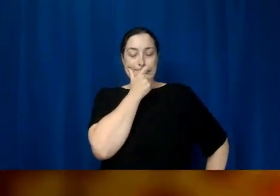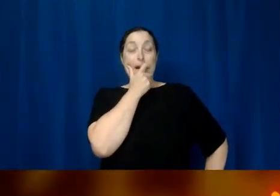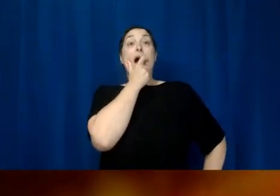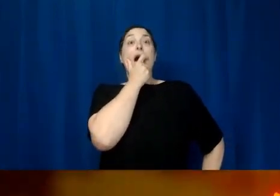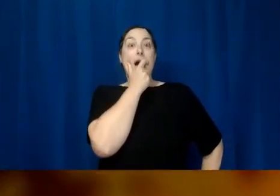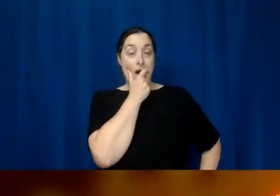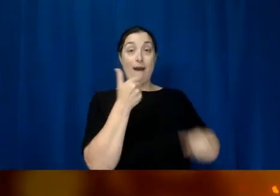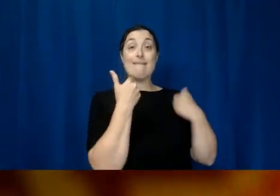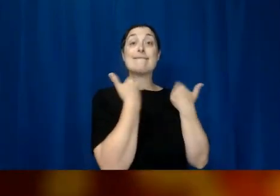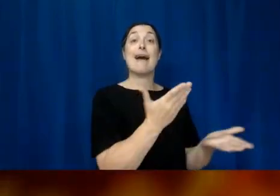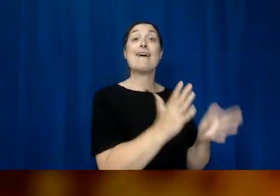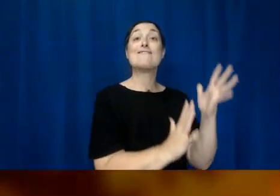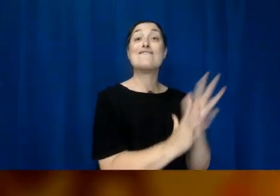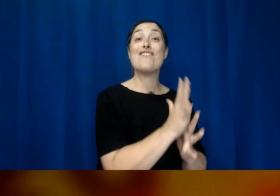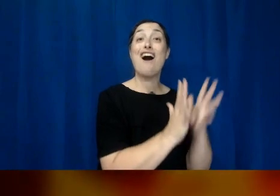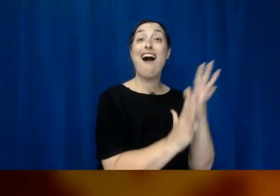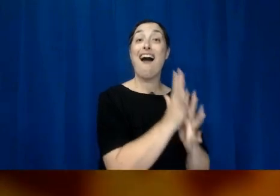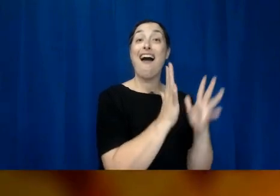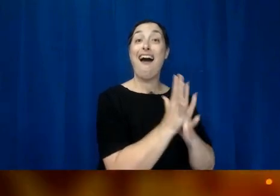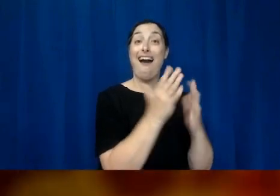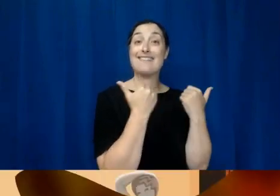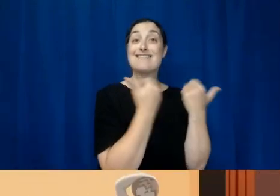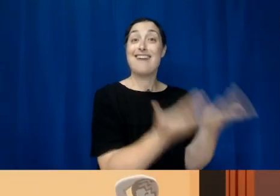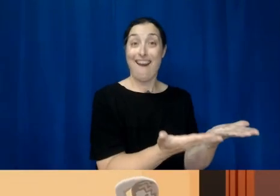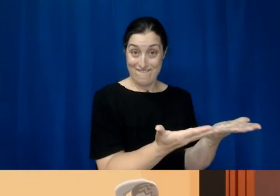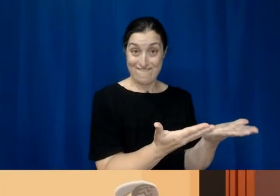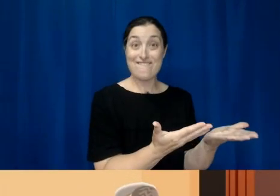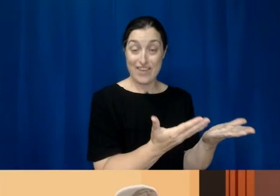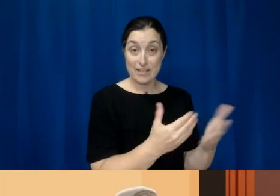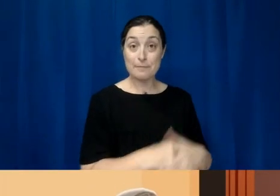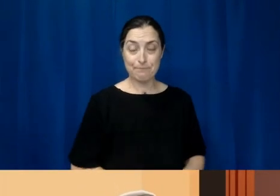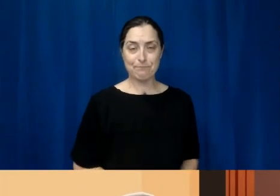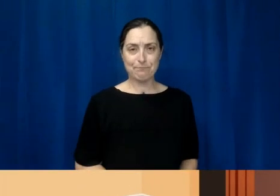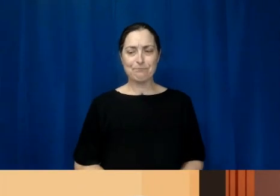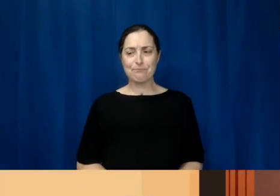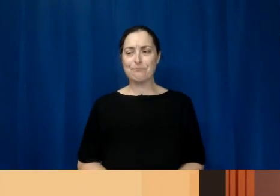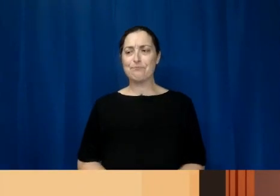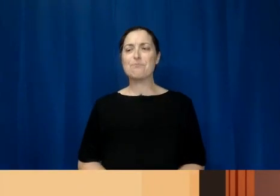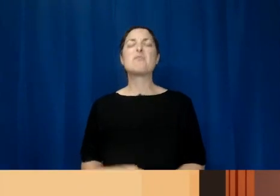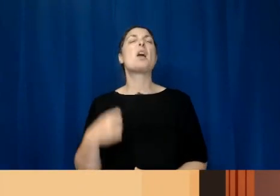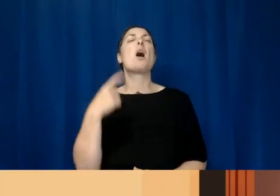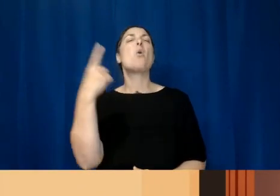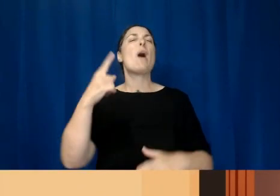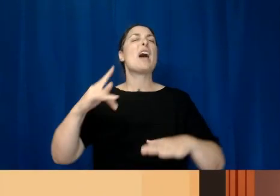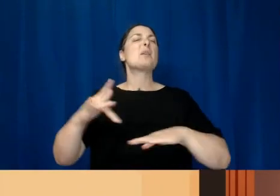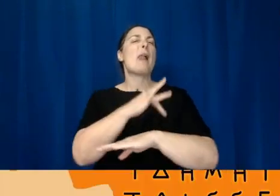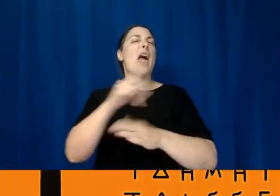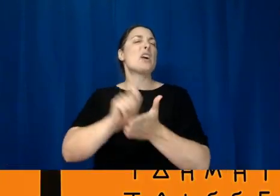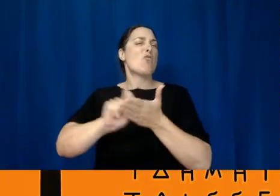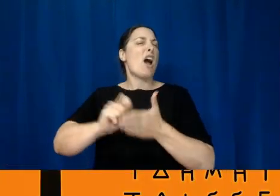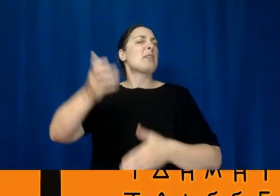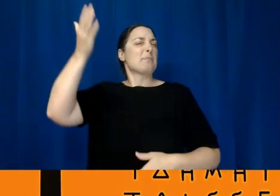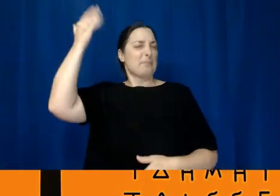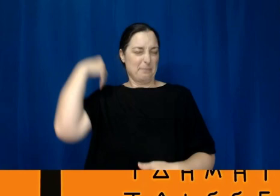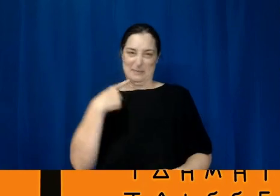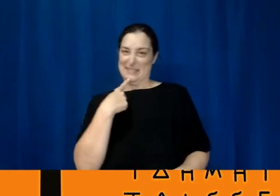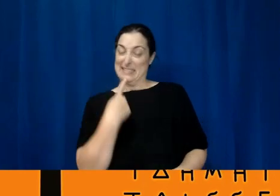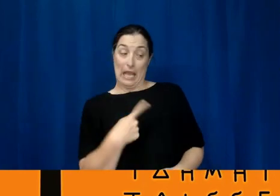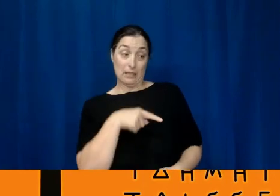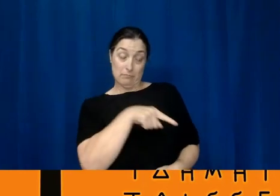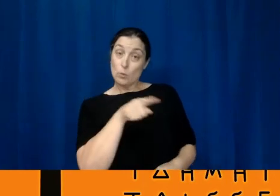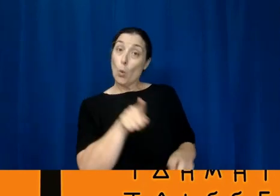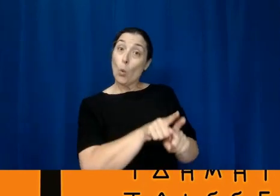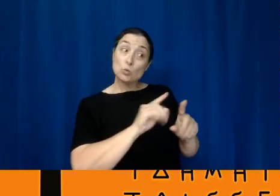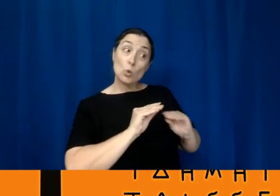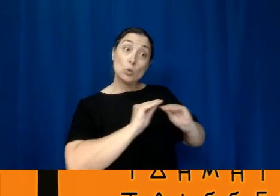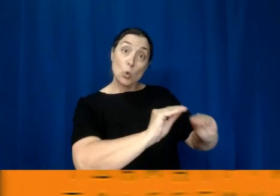gods' gifts: the power of fire. According to Aeschylus, an ancient Greek playwright, Prometheus also taught his creations